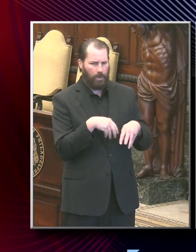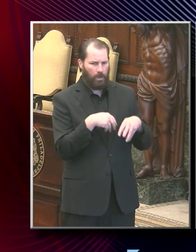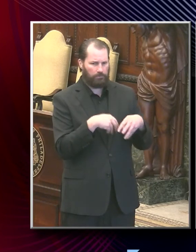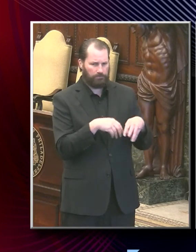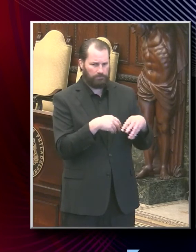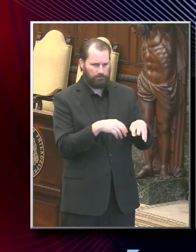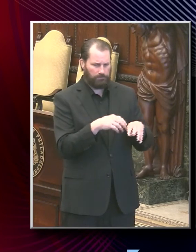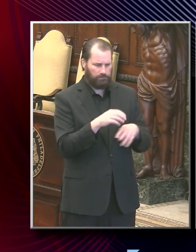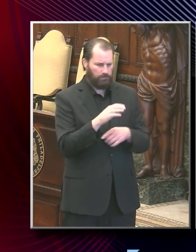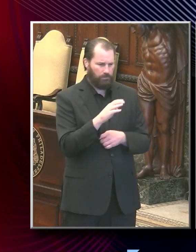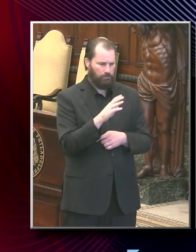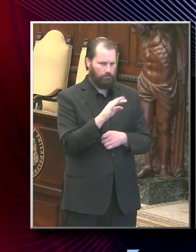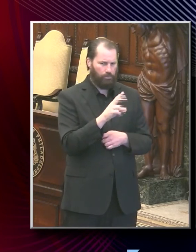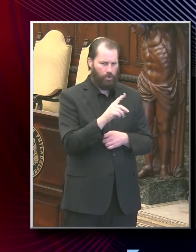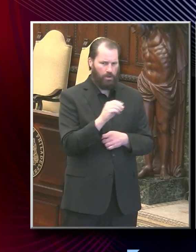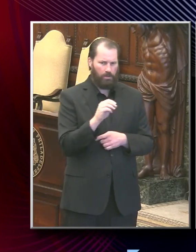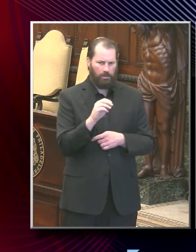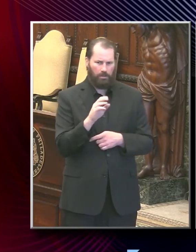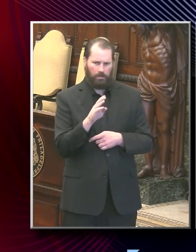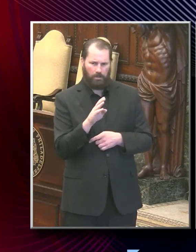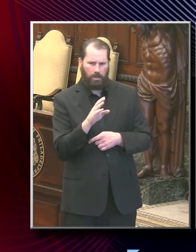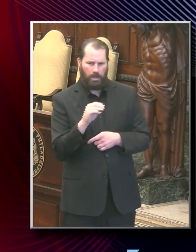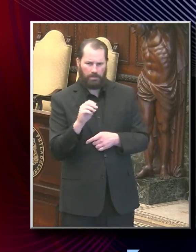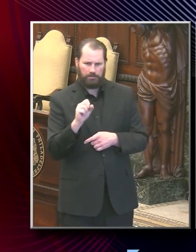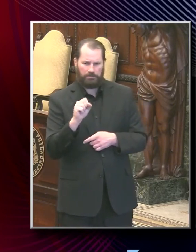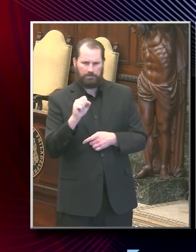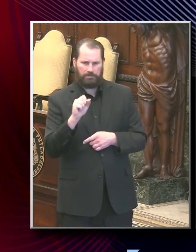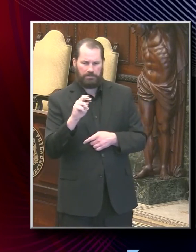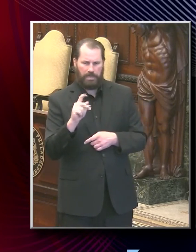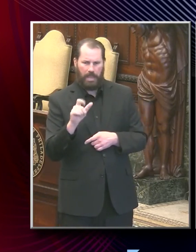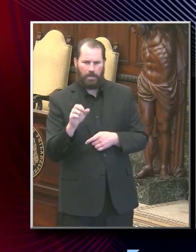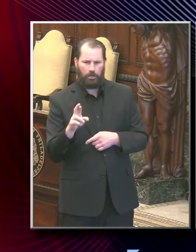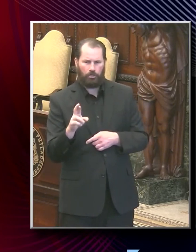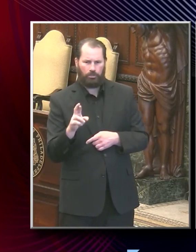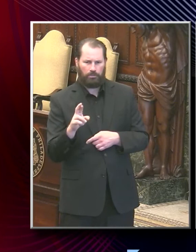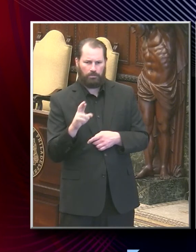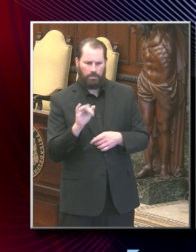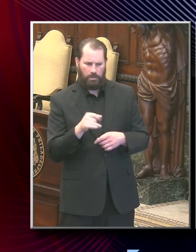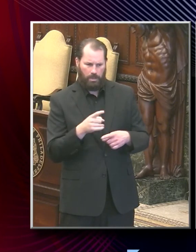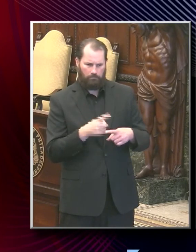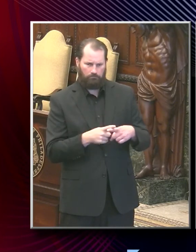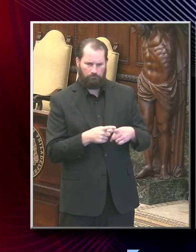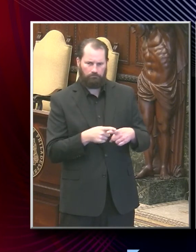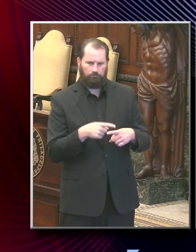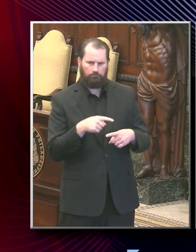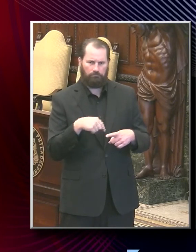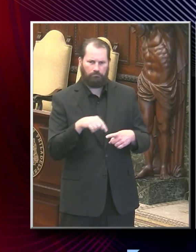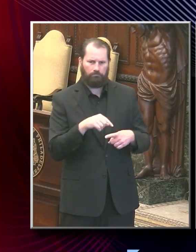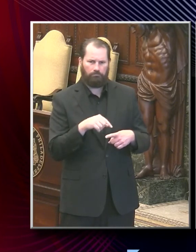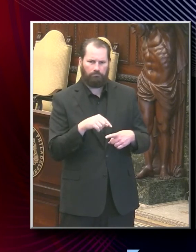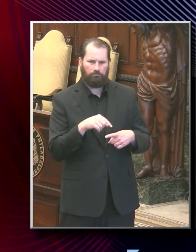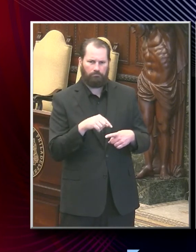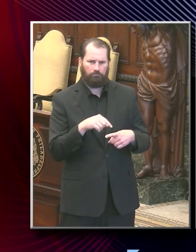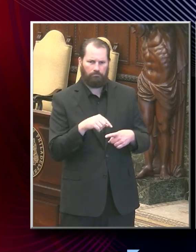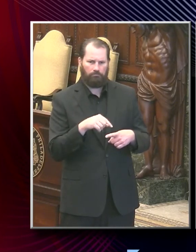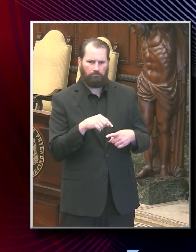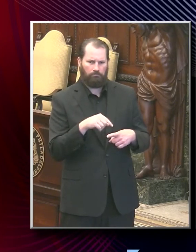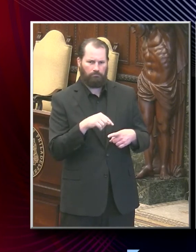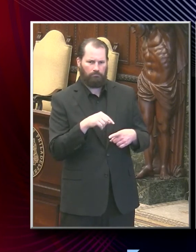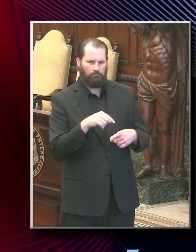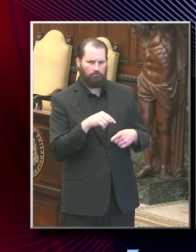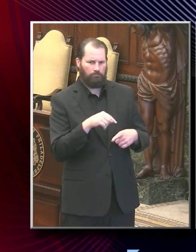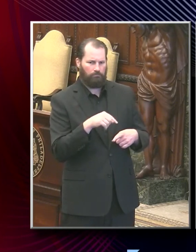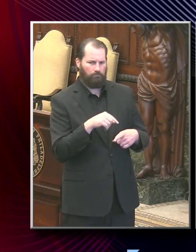quote, racist vigilantes and their cop allies, calling to defund the police department. Photos